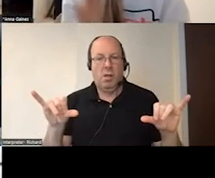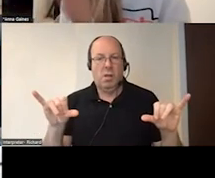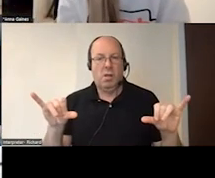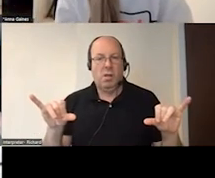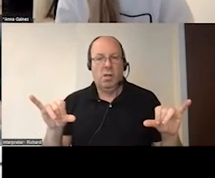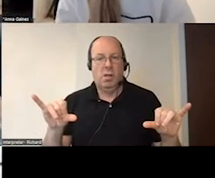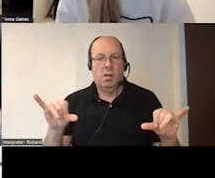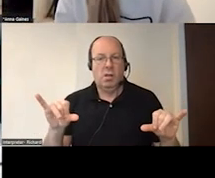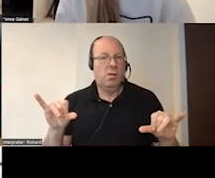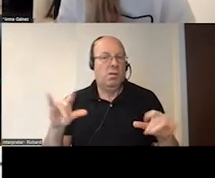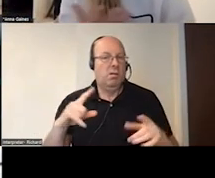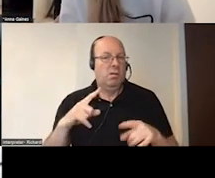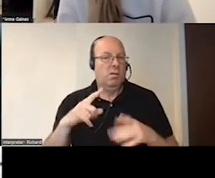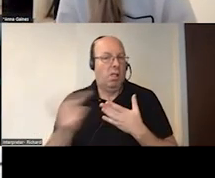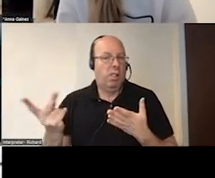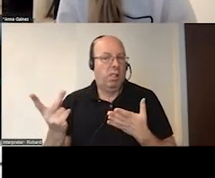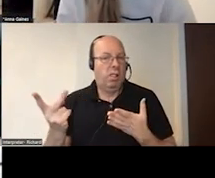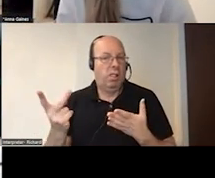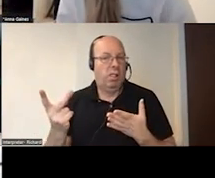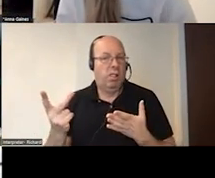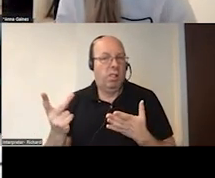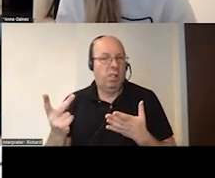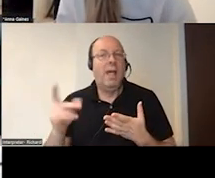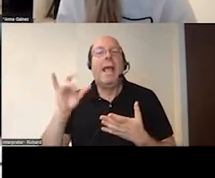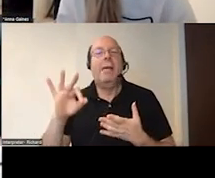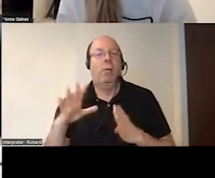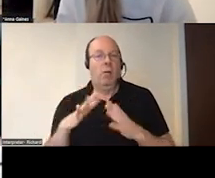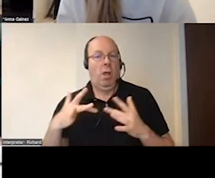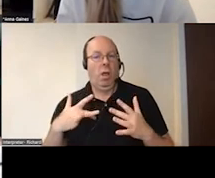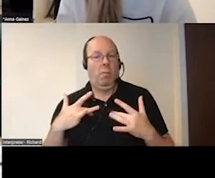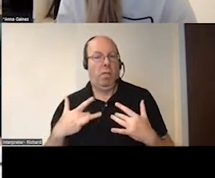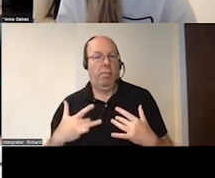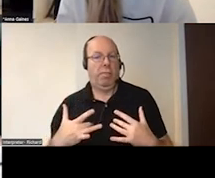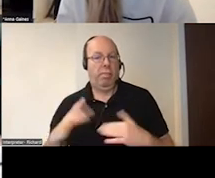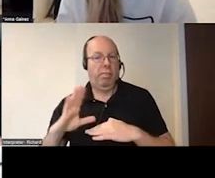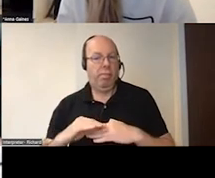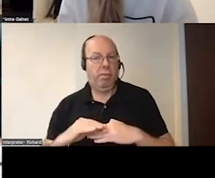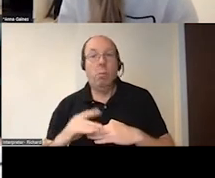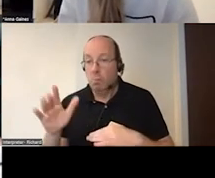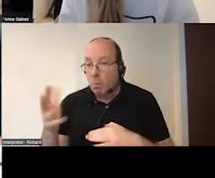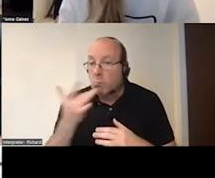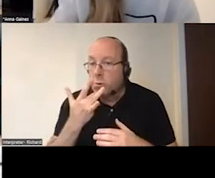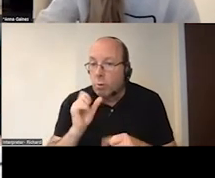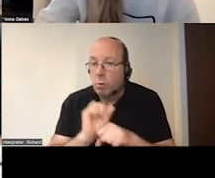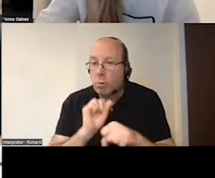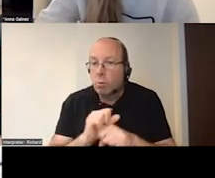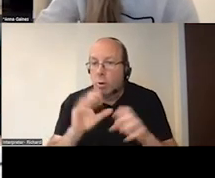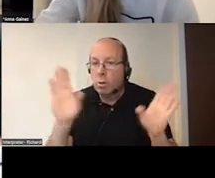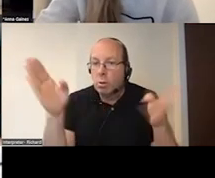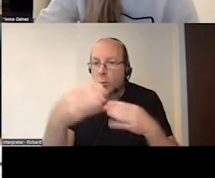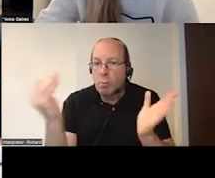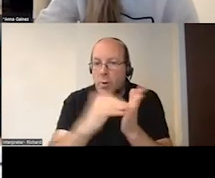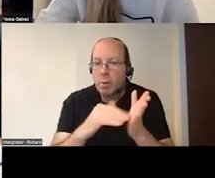So this is the only path, you know? And I think that's what keeps us going.